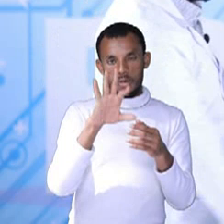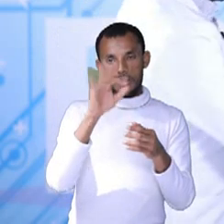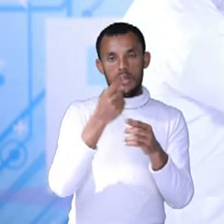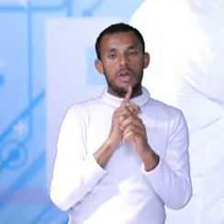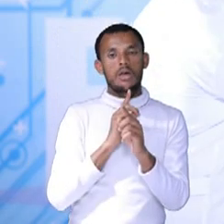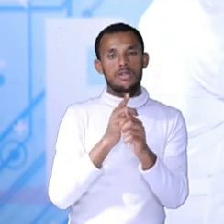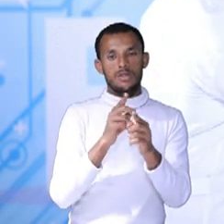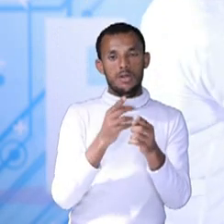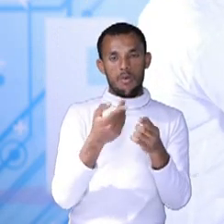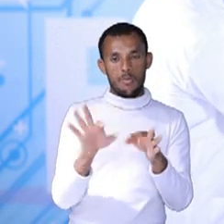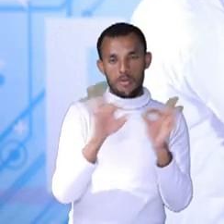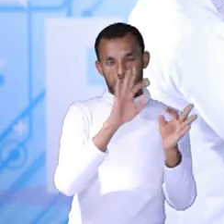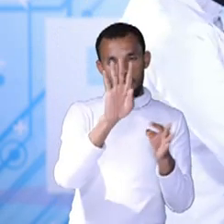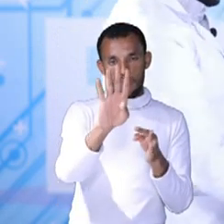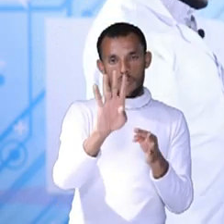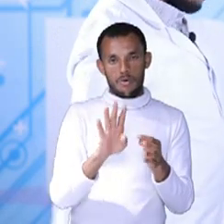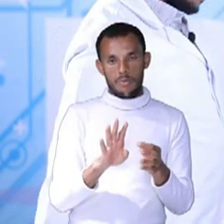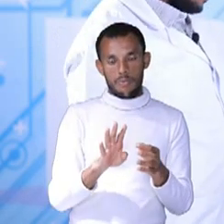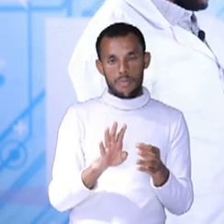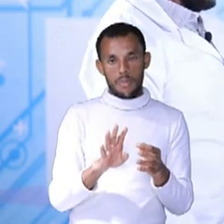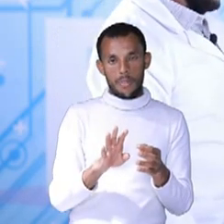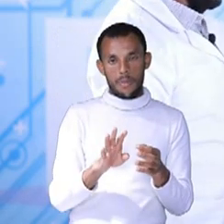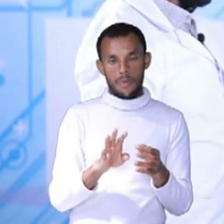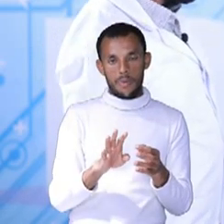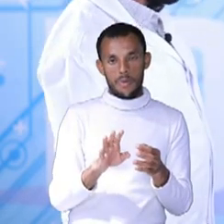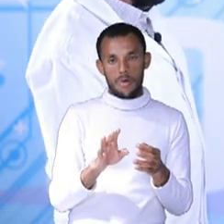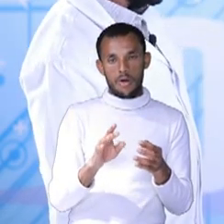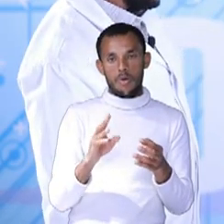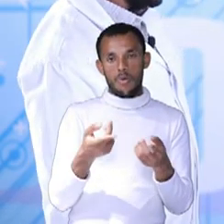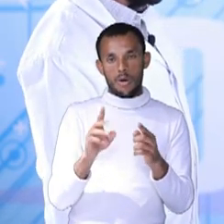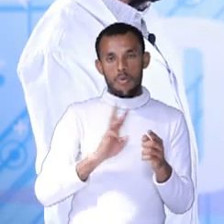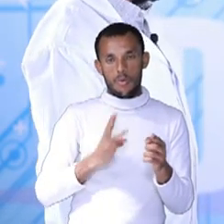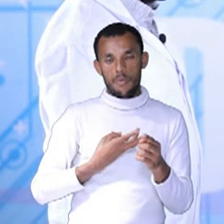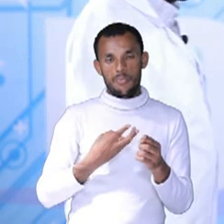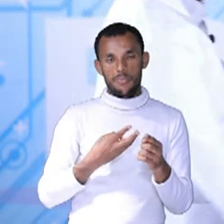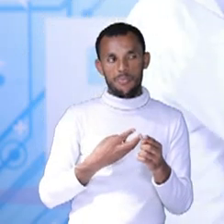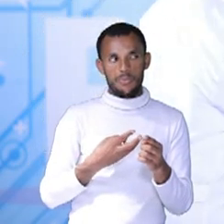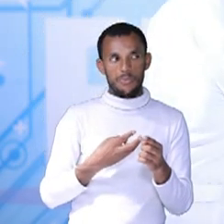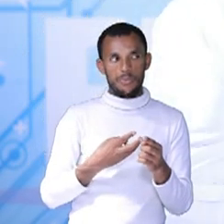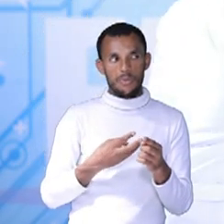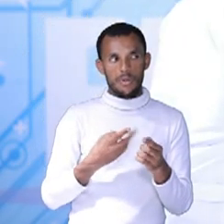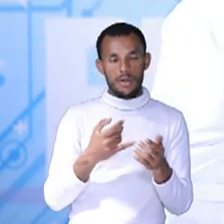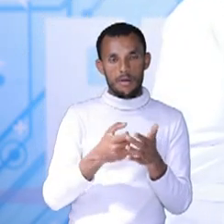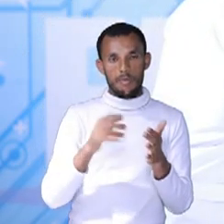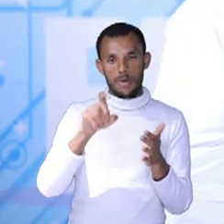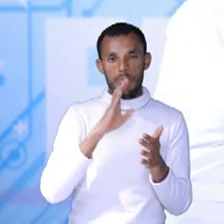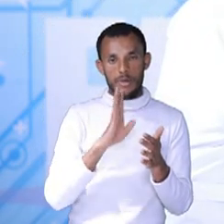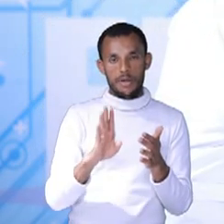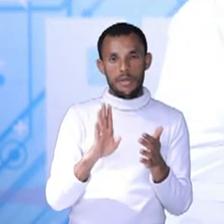have this. When you put 4 here, when you put, I'm sorry, this must be